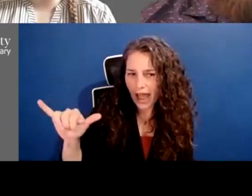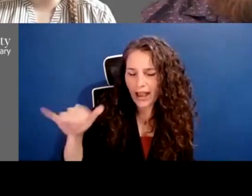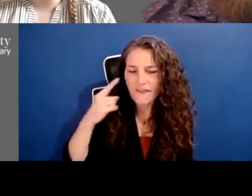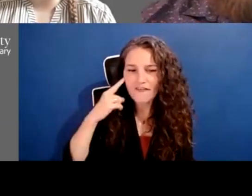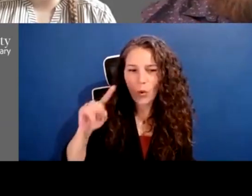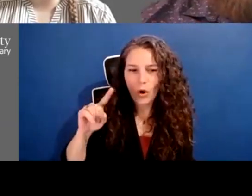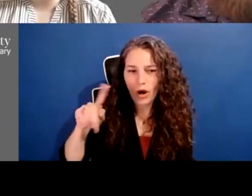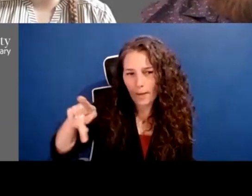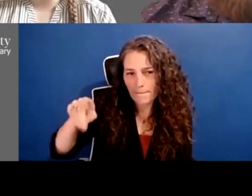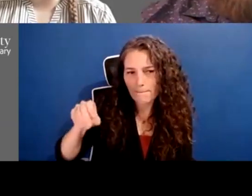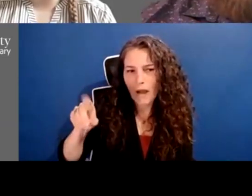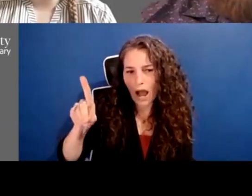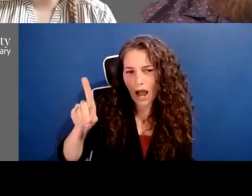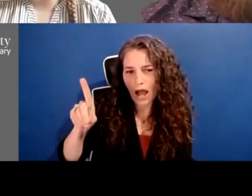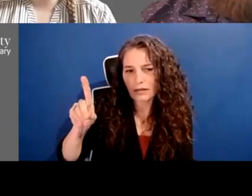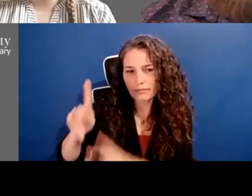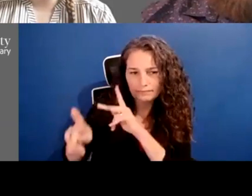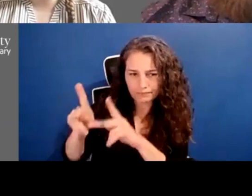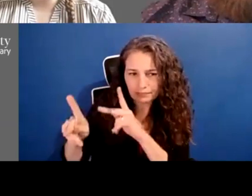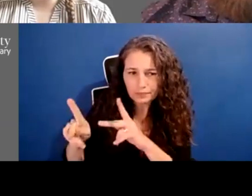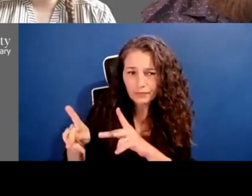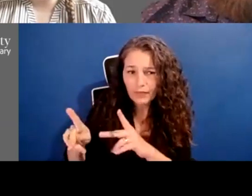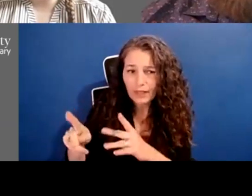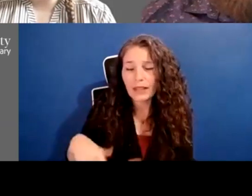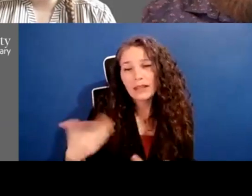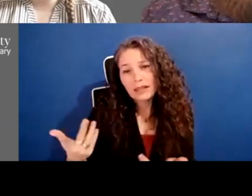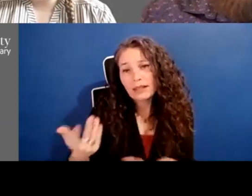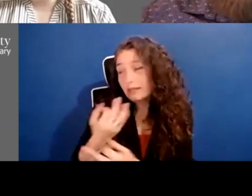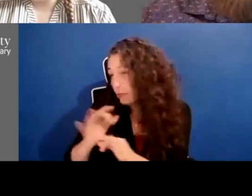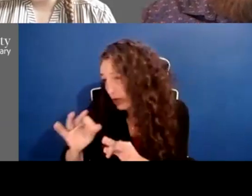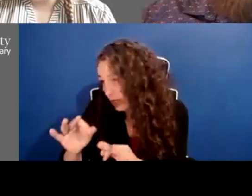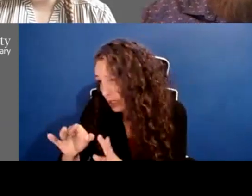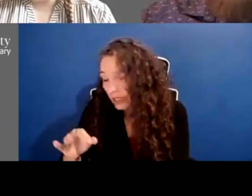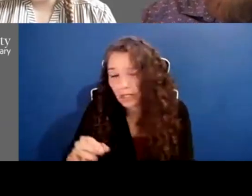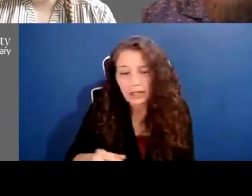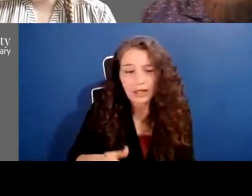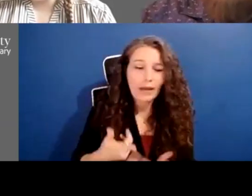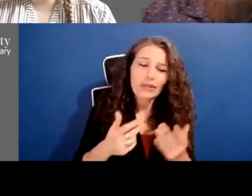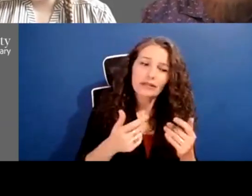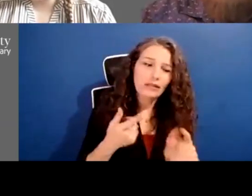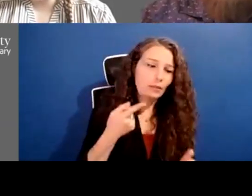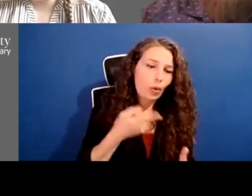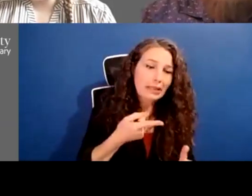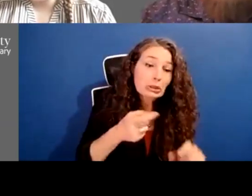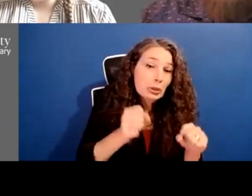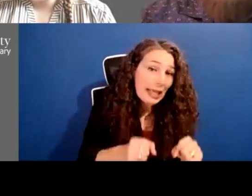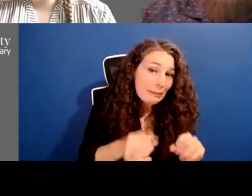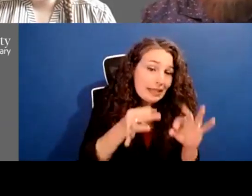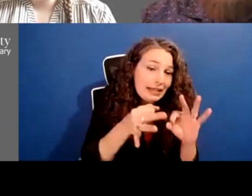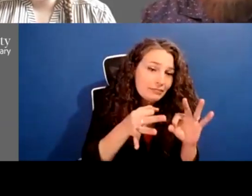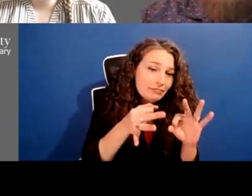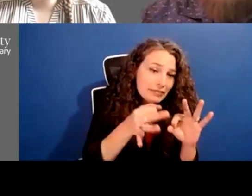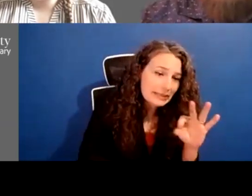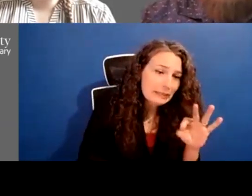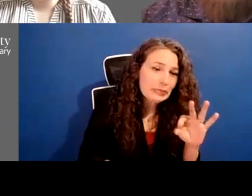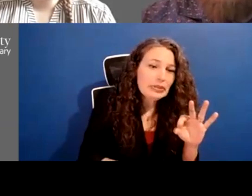simple, and you could spend a lot of money if you wanted to. And I don't think it's necessarily necessary at first.